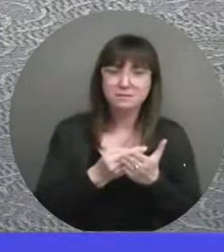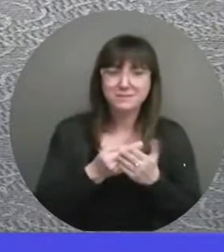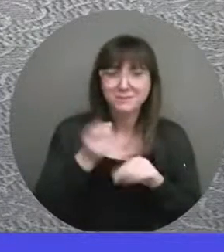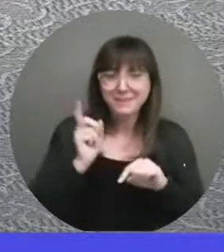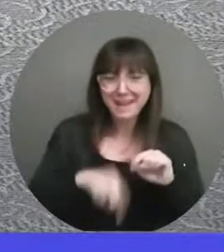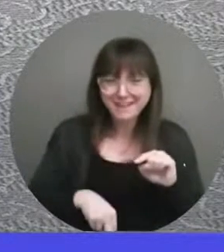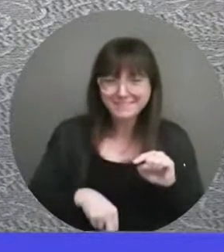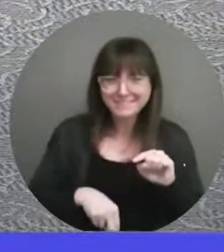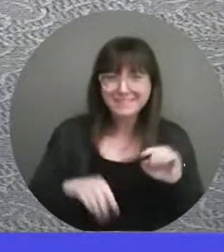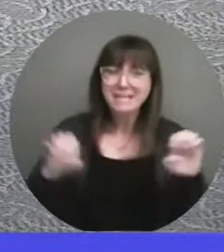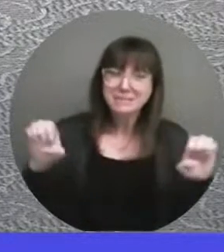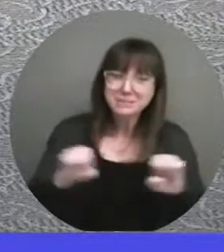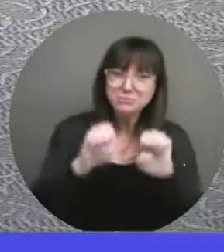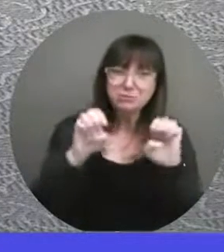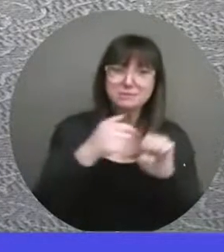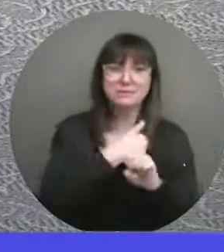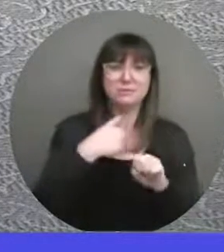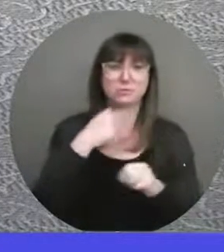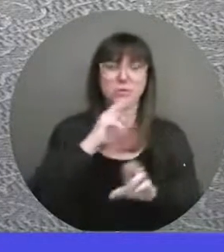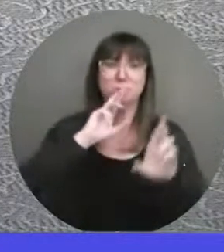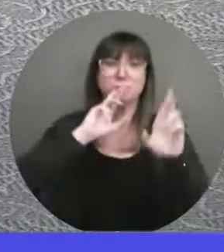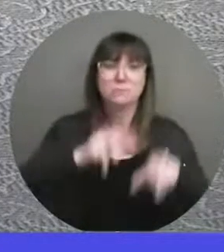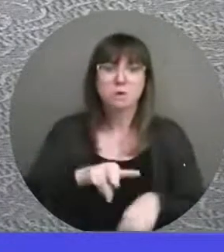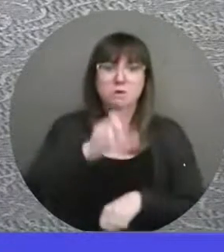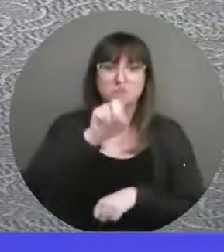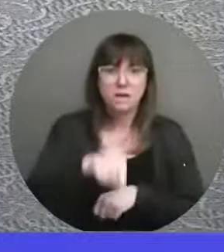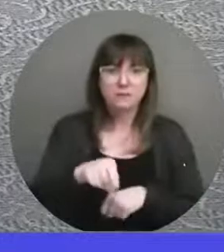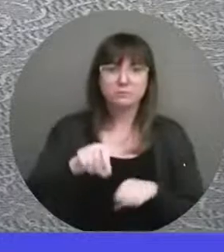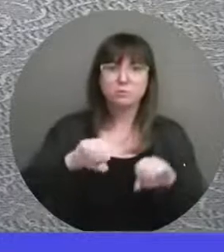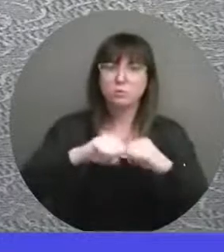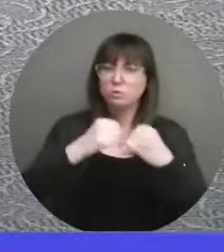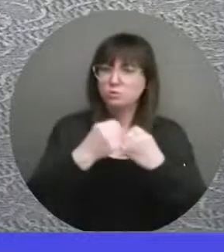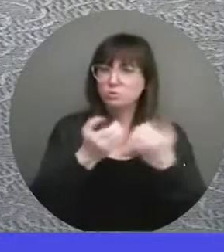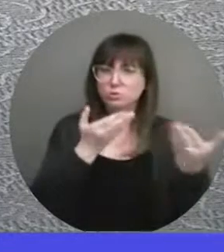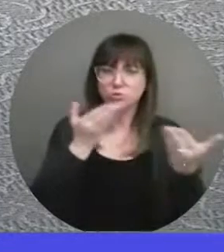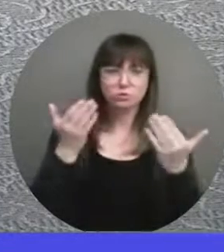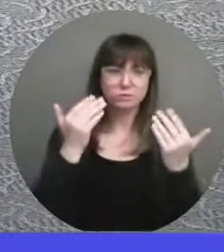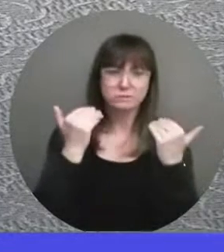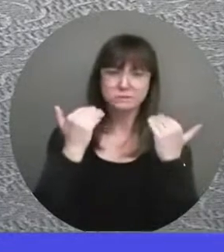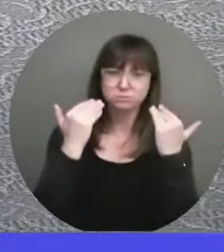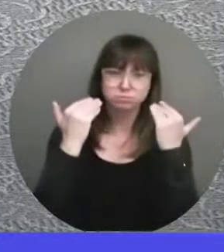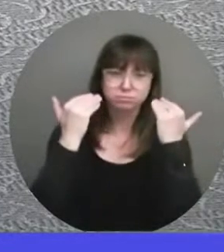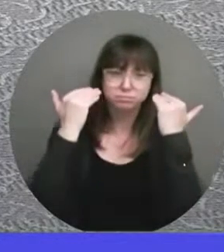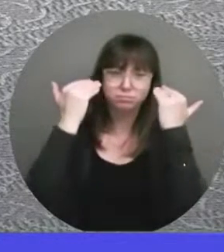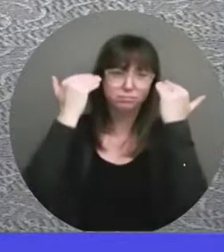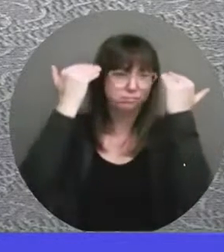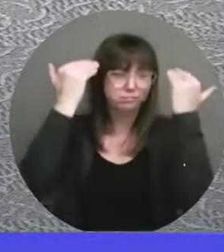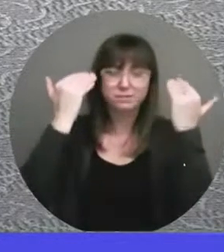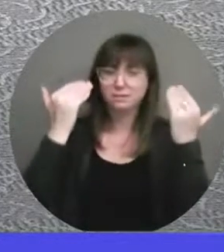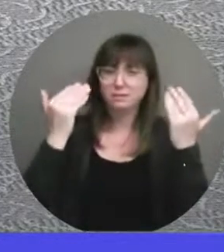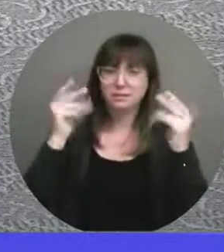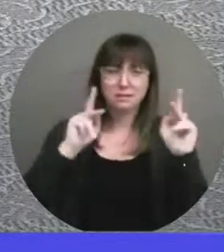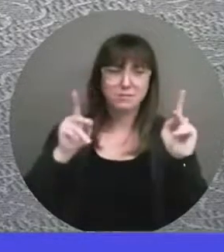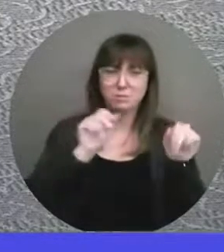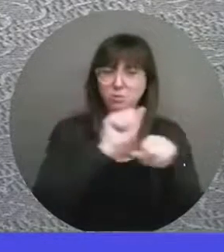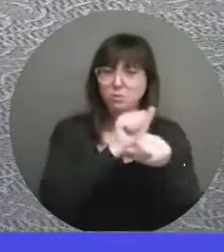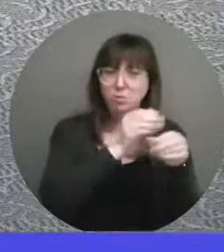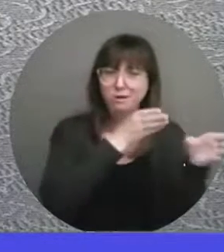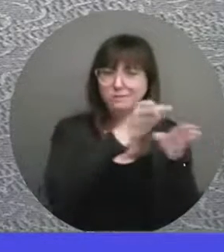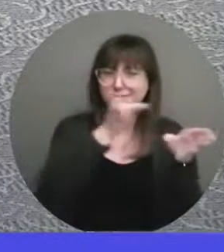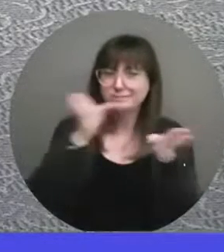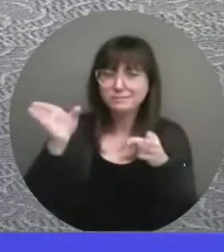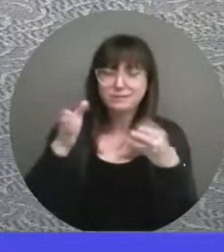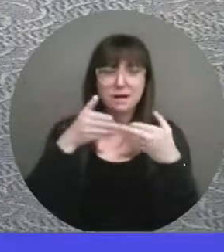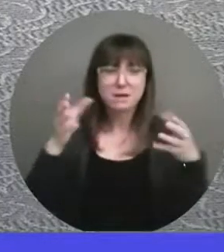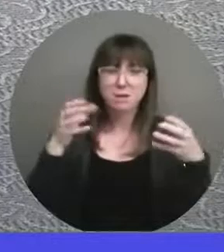now. Our social services are stretched to the max. We've got hundreds of people working over there, public health. We've moved all